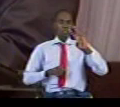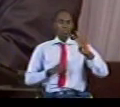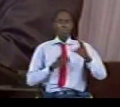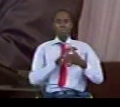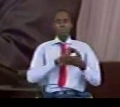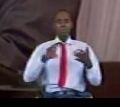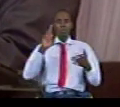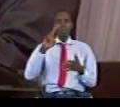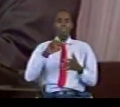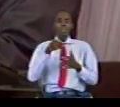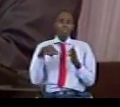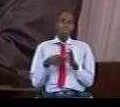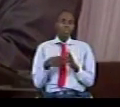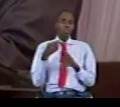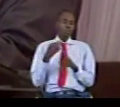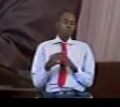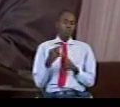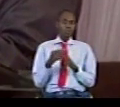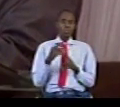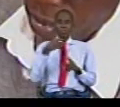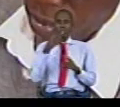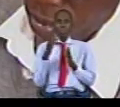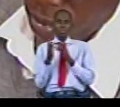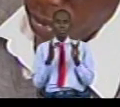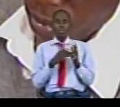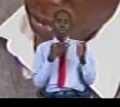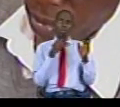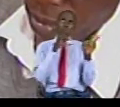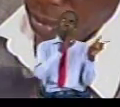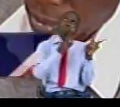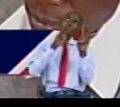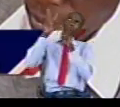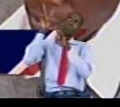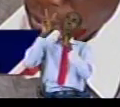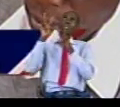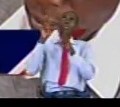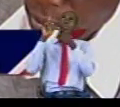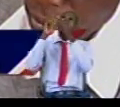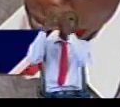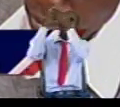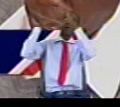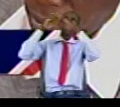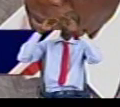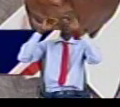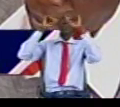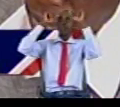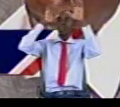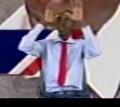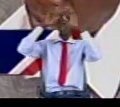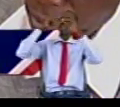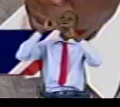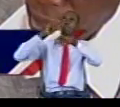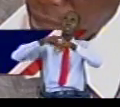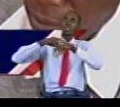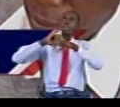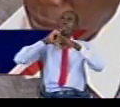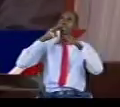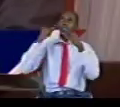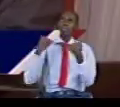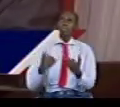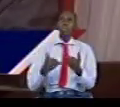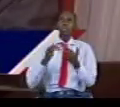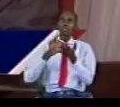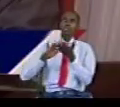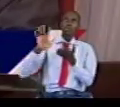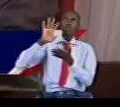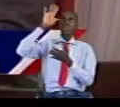Jesus and lifted up his eyes to heaven and said, Father, the hour is come, glorify thy Son,